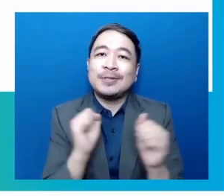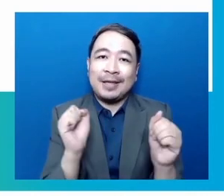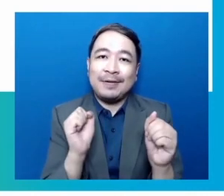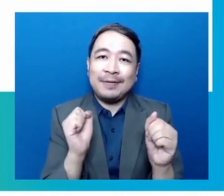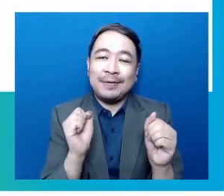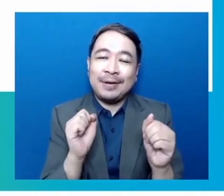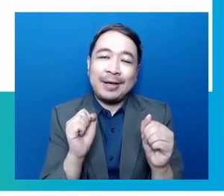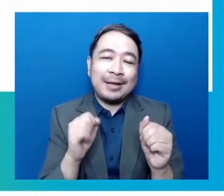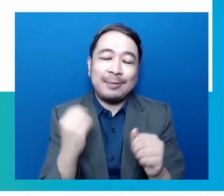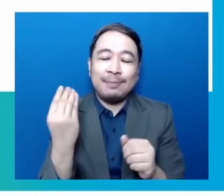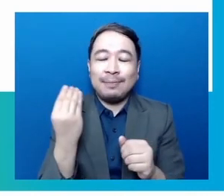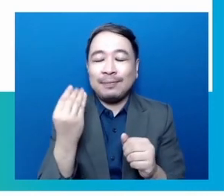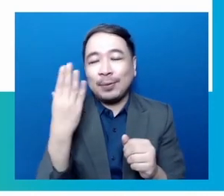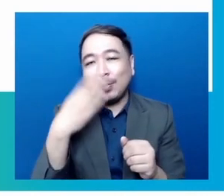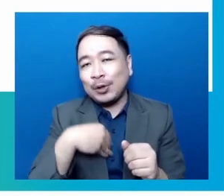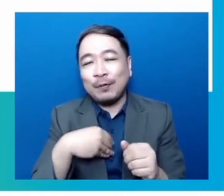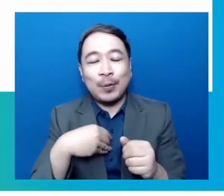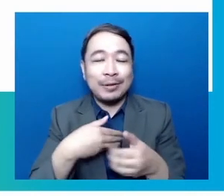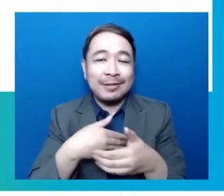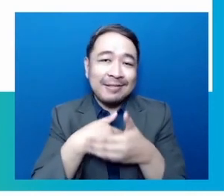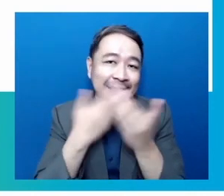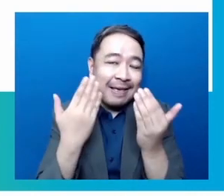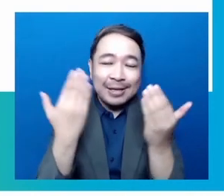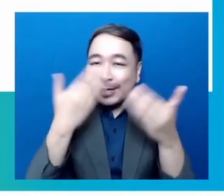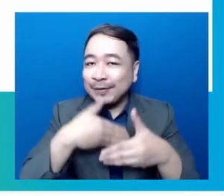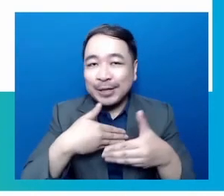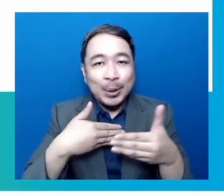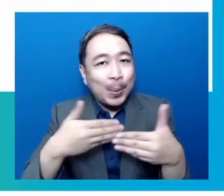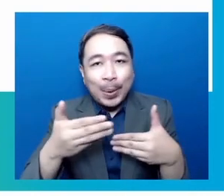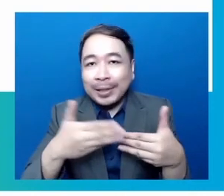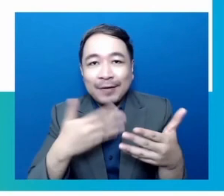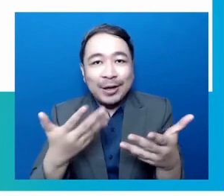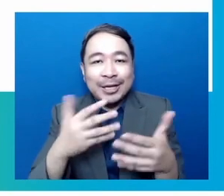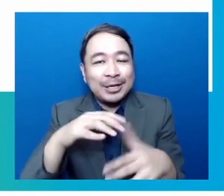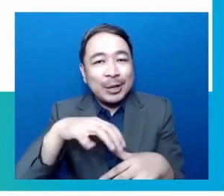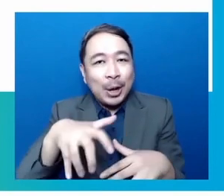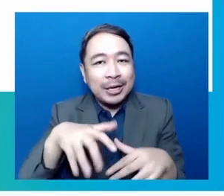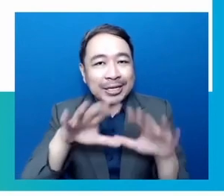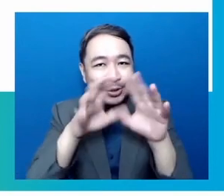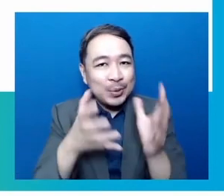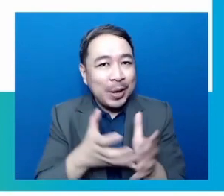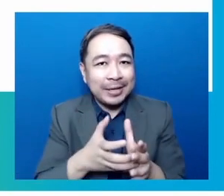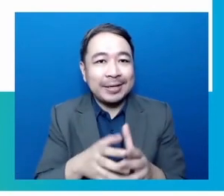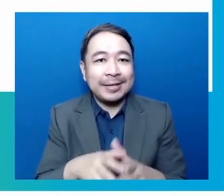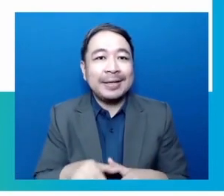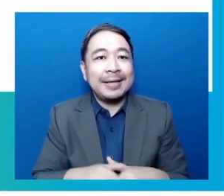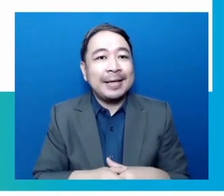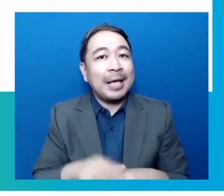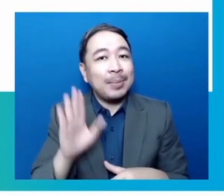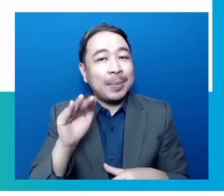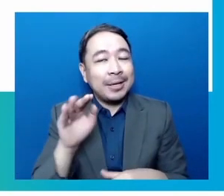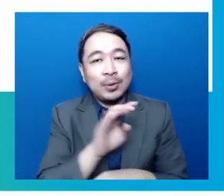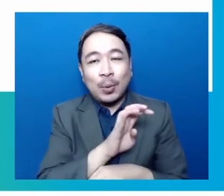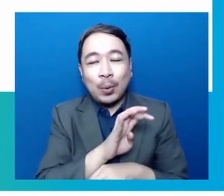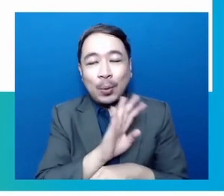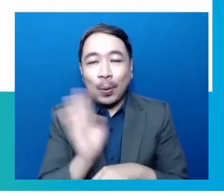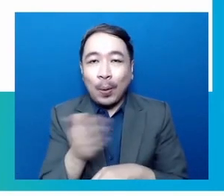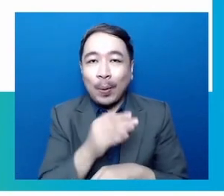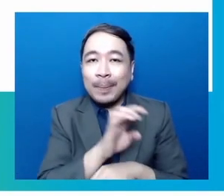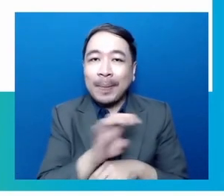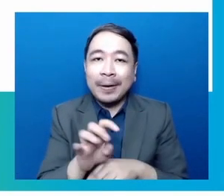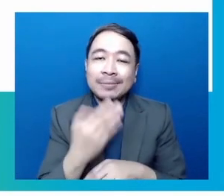day, evening, wherever you are. And goodbye Thank from you me too. And goodbye from all the panel here. Thank you.